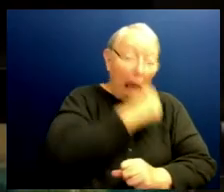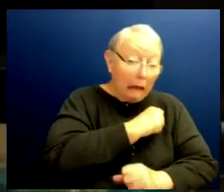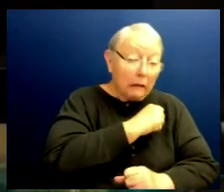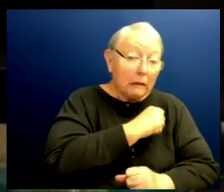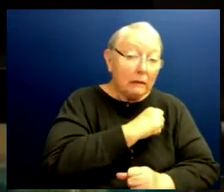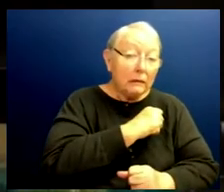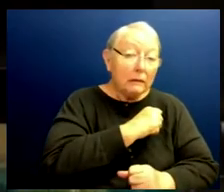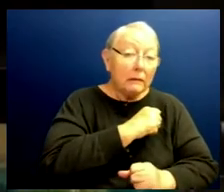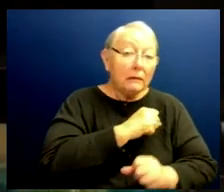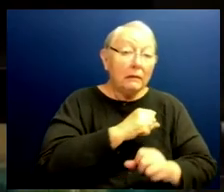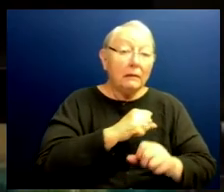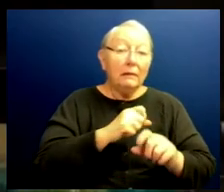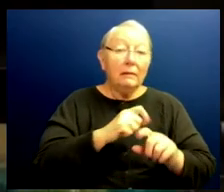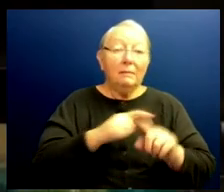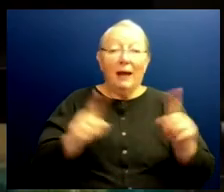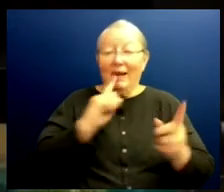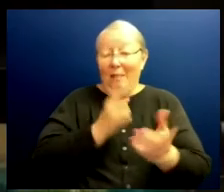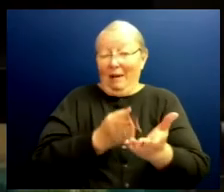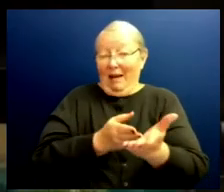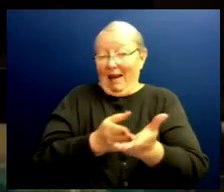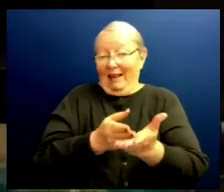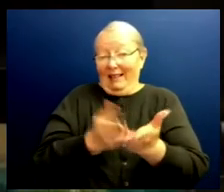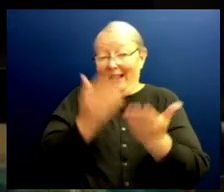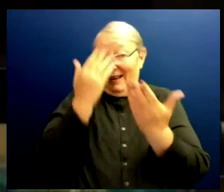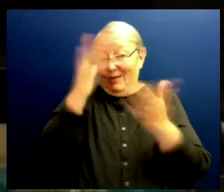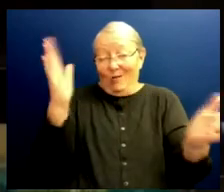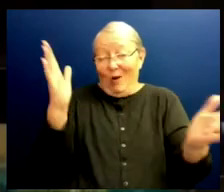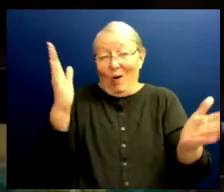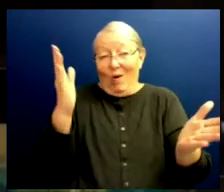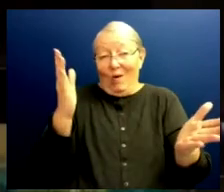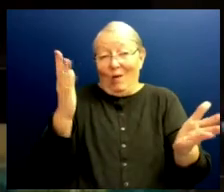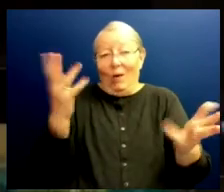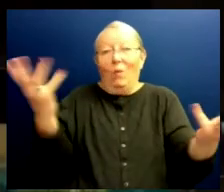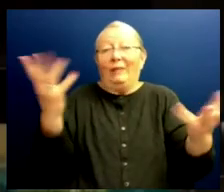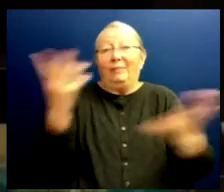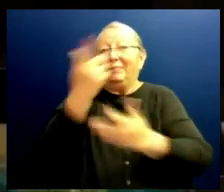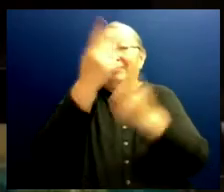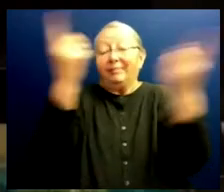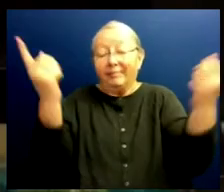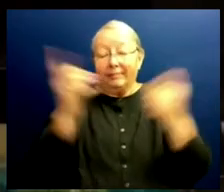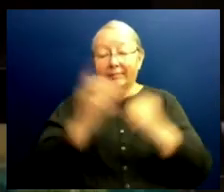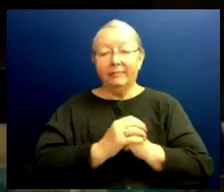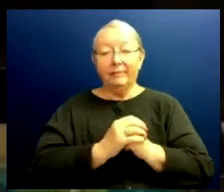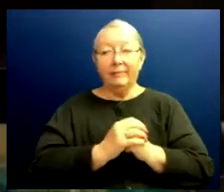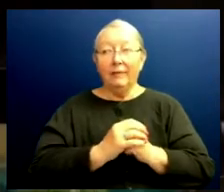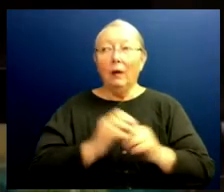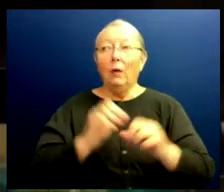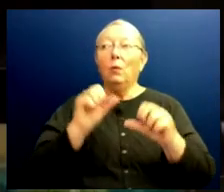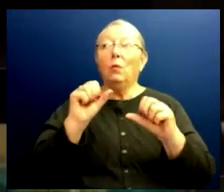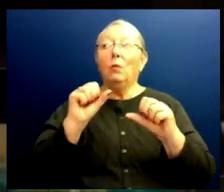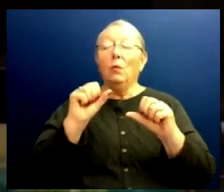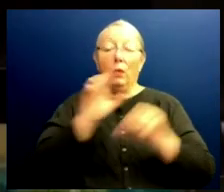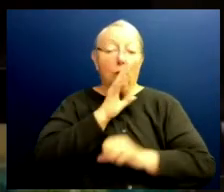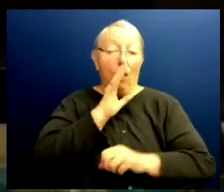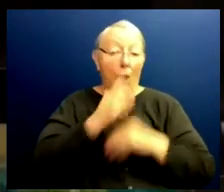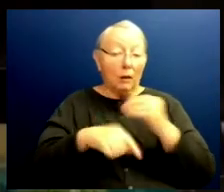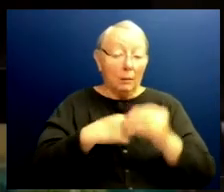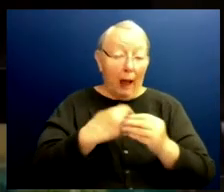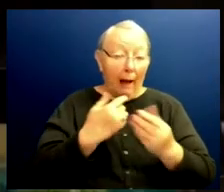But I honestly don't know. One could ask also, let me say, since we talked about the Big Bang, what happened before the Big